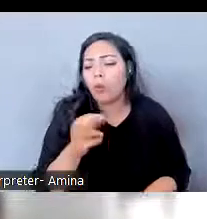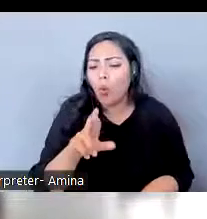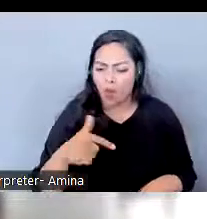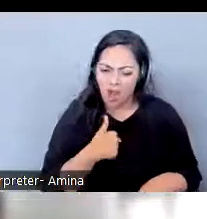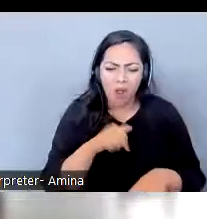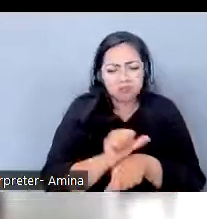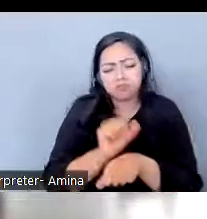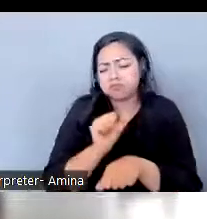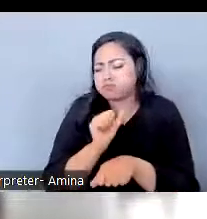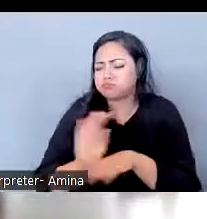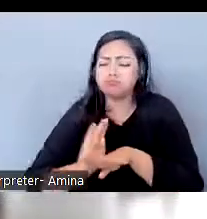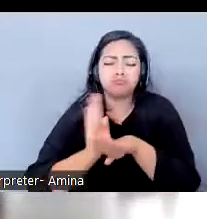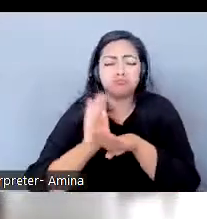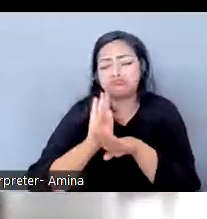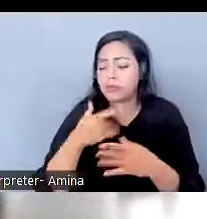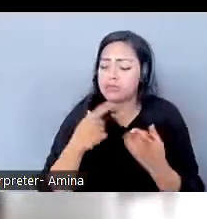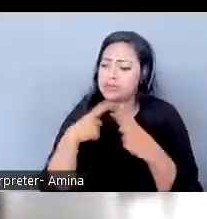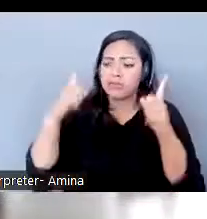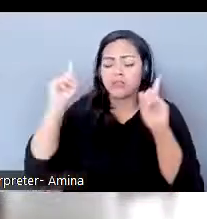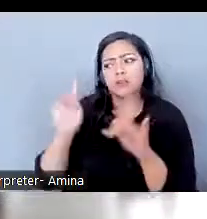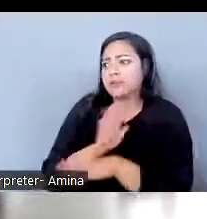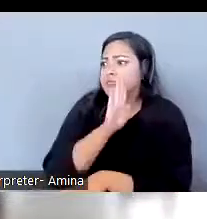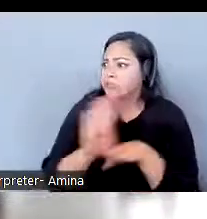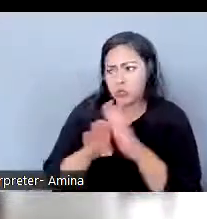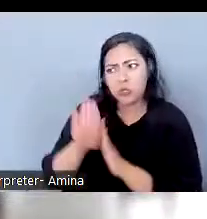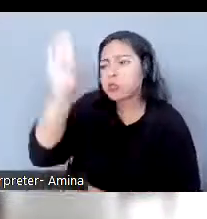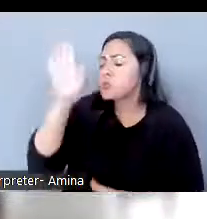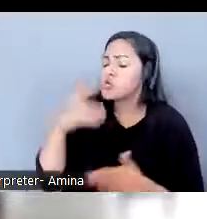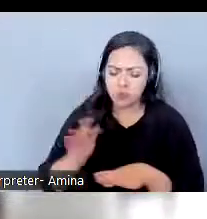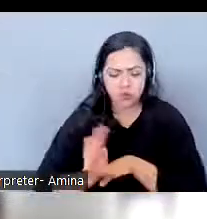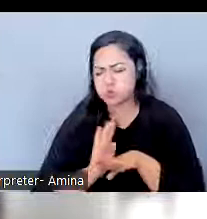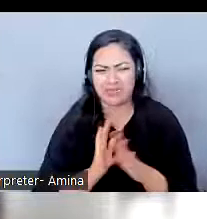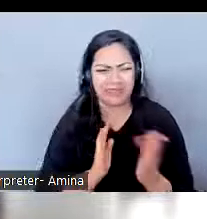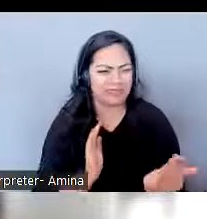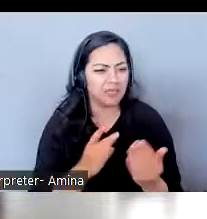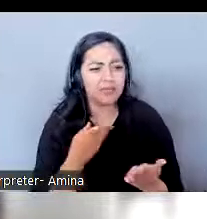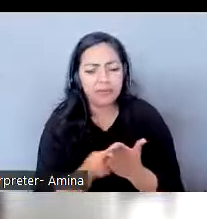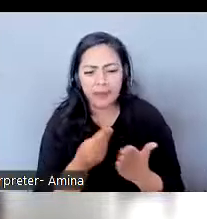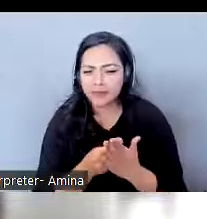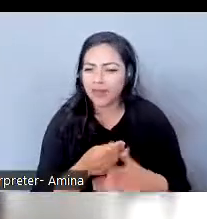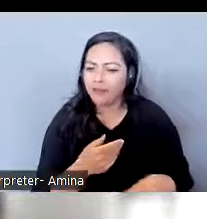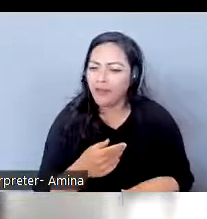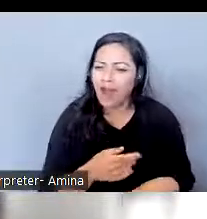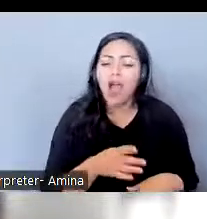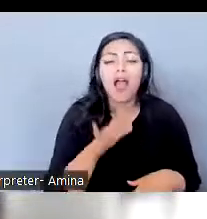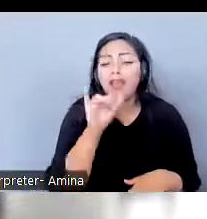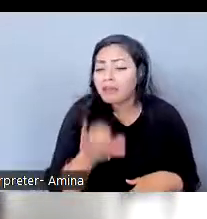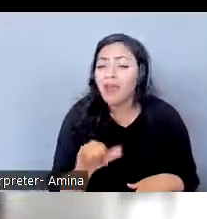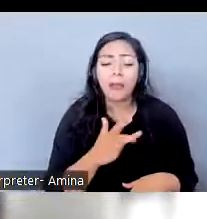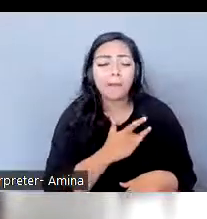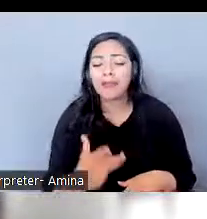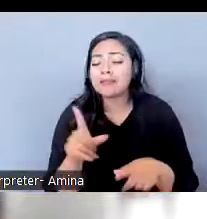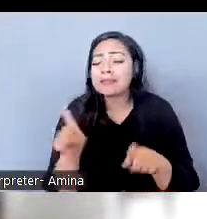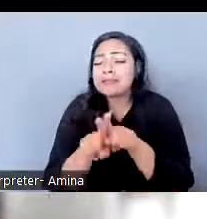turns into, we've known each other for a couple of weeks, but my goodness, this is like in the movies, I love you. And they profess their love to